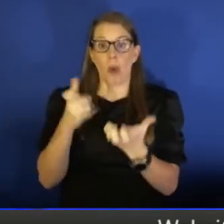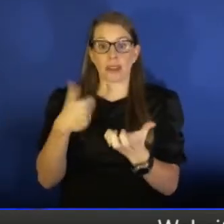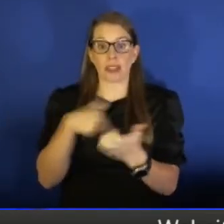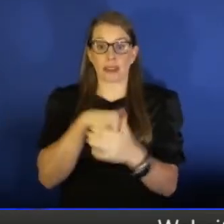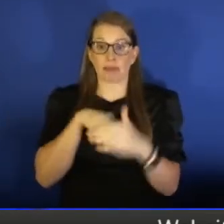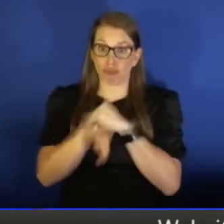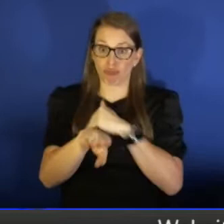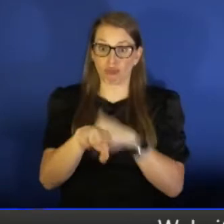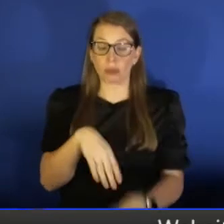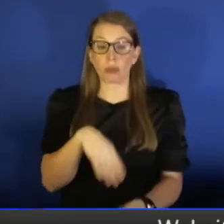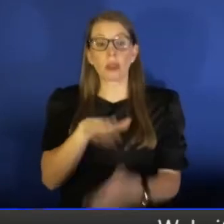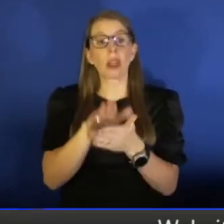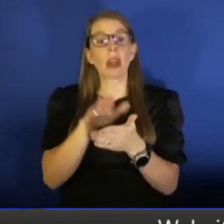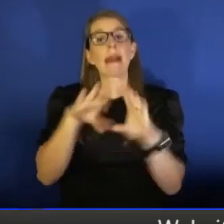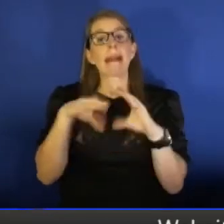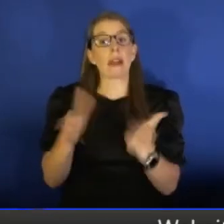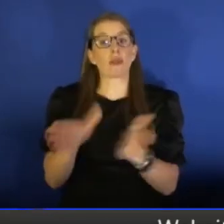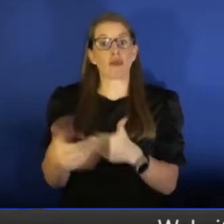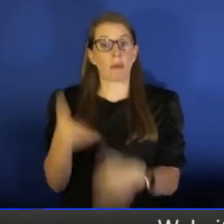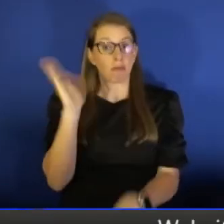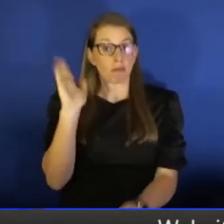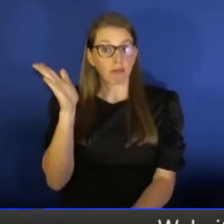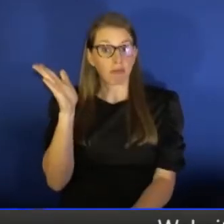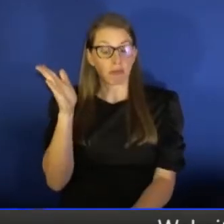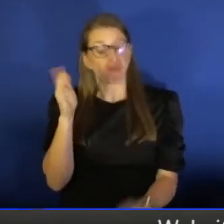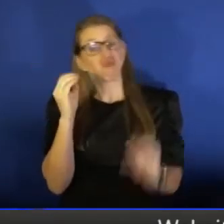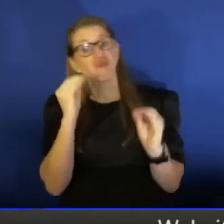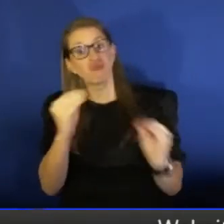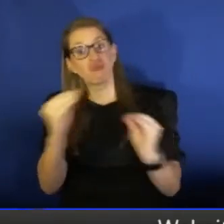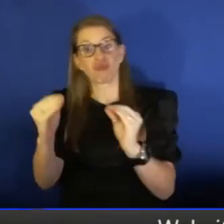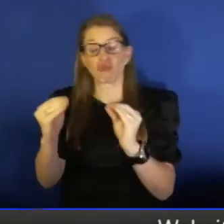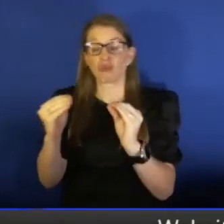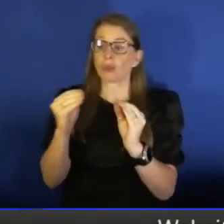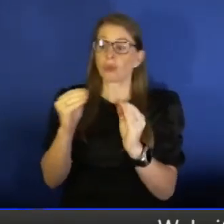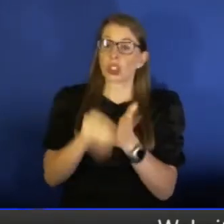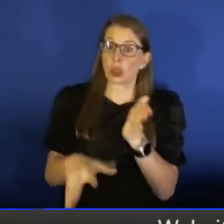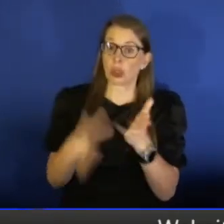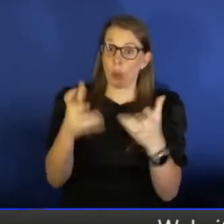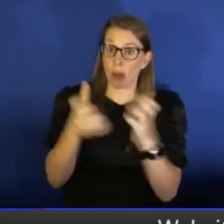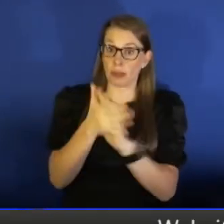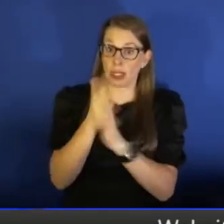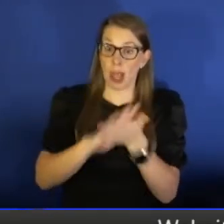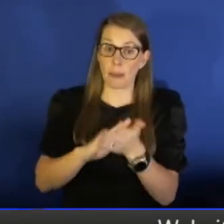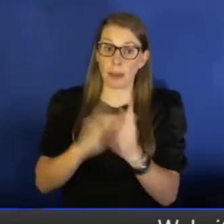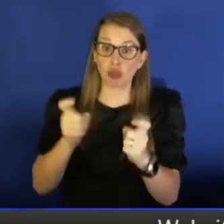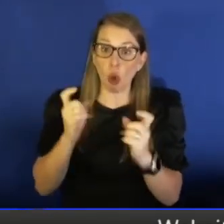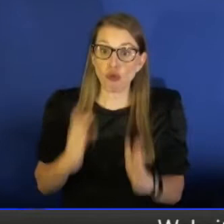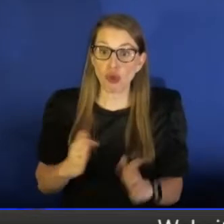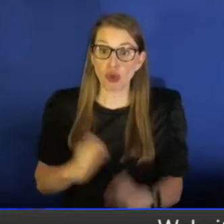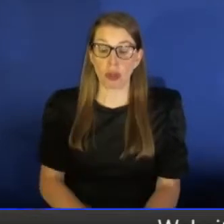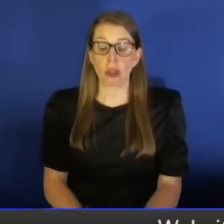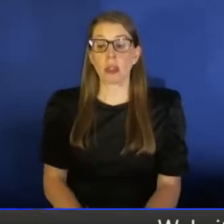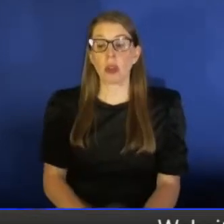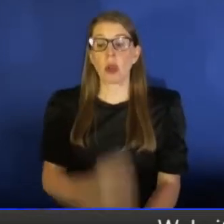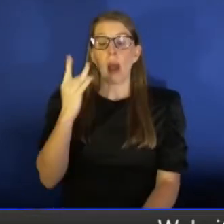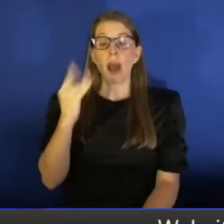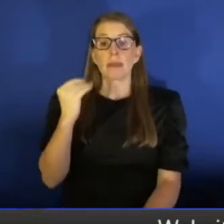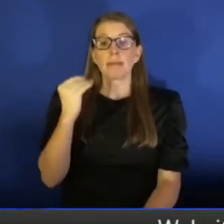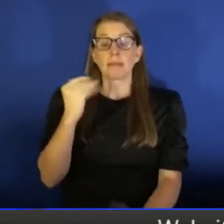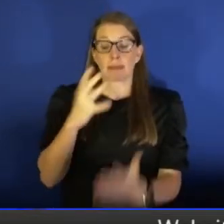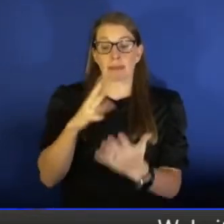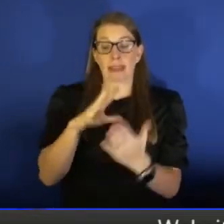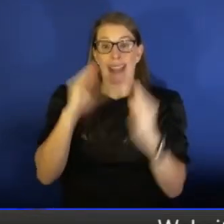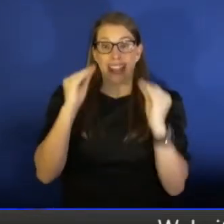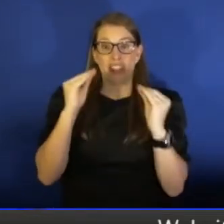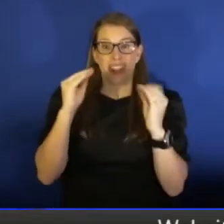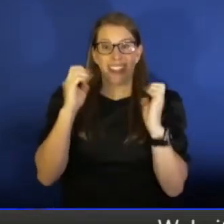classroom presentation on educating students about the question, do you want to be a donor? So they make an informed decision, and then they share that